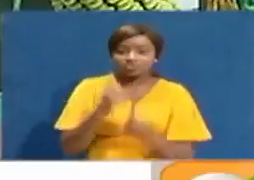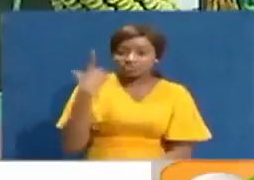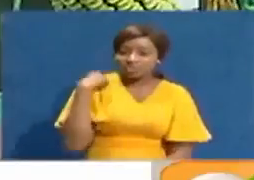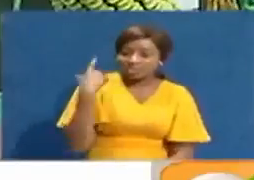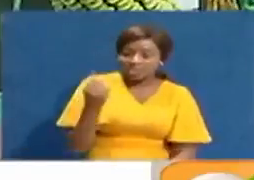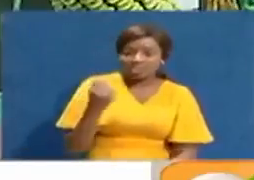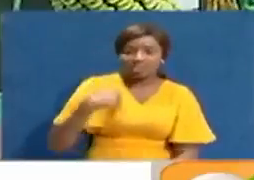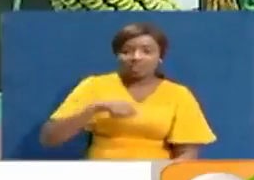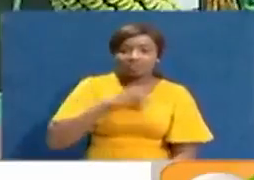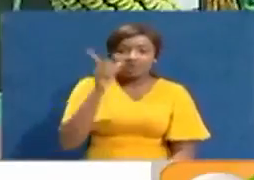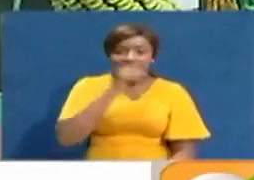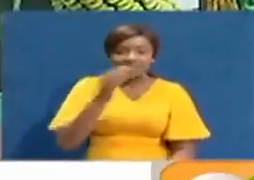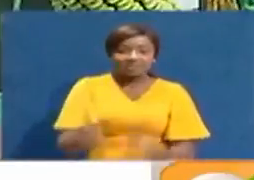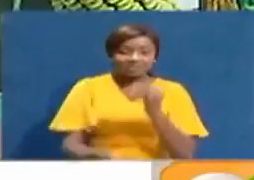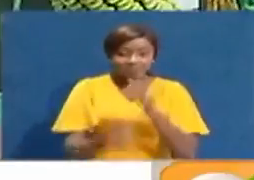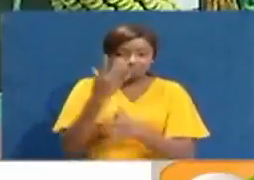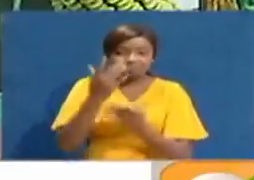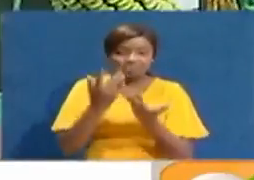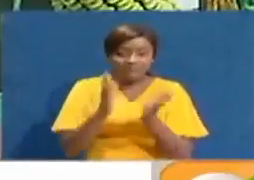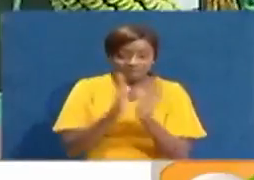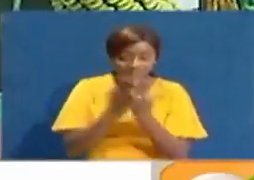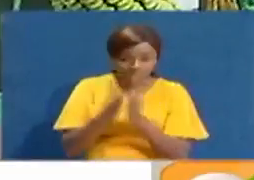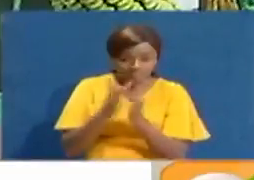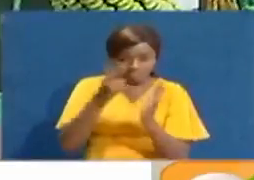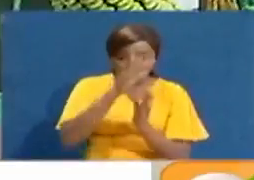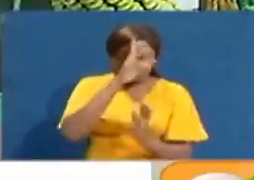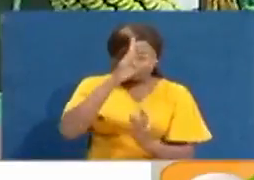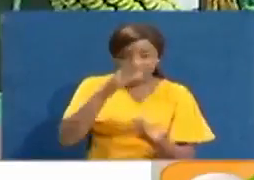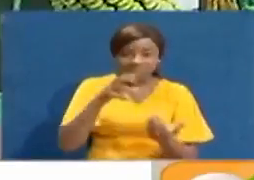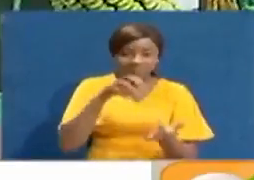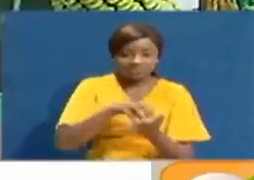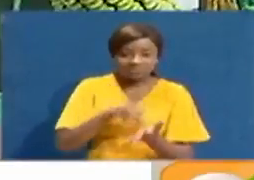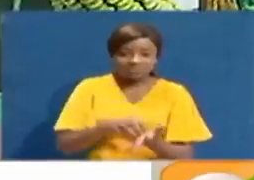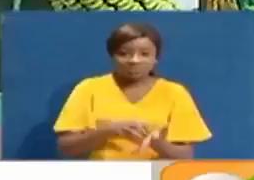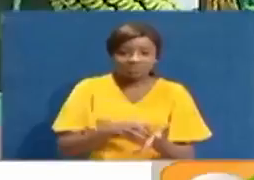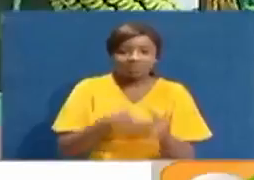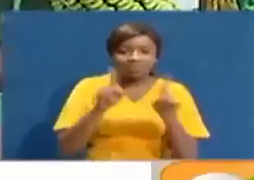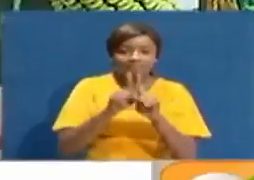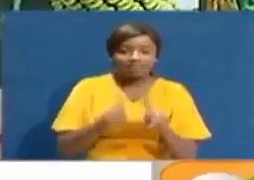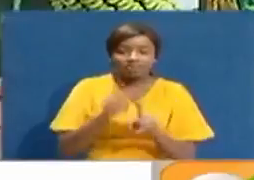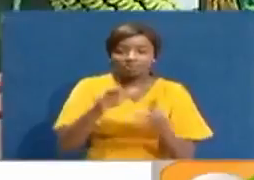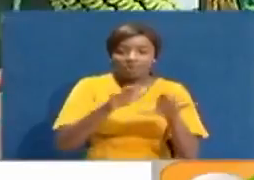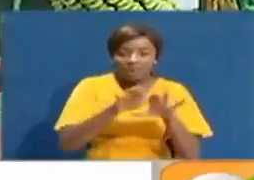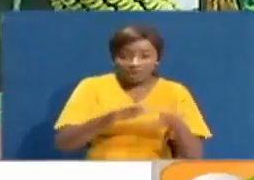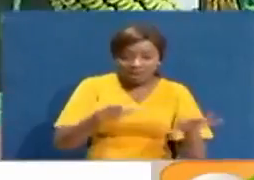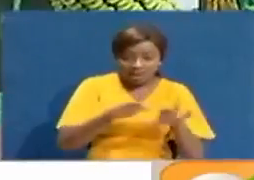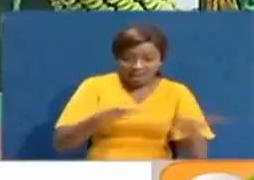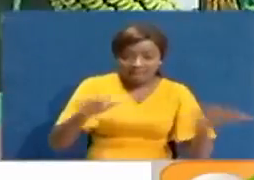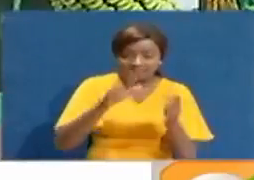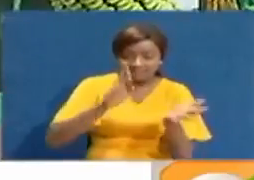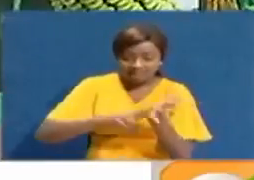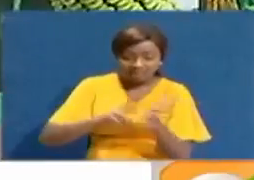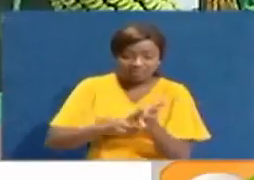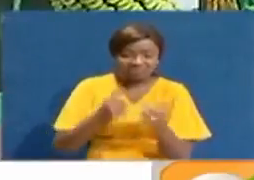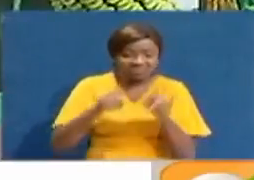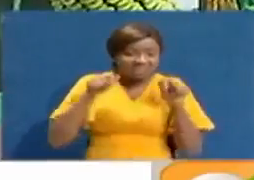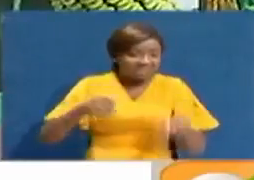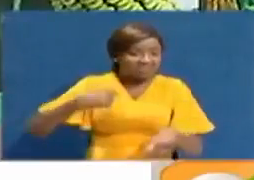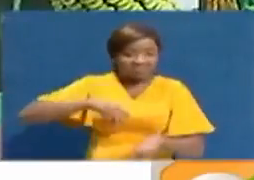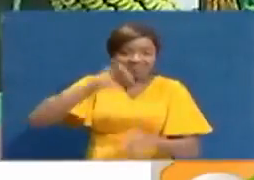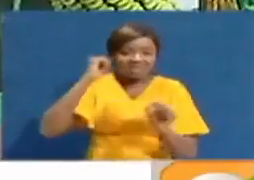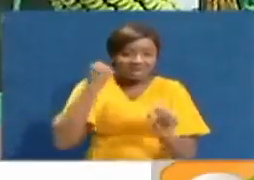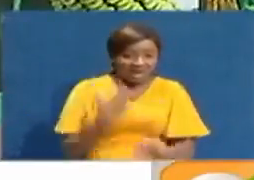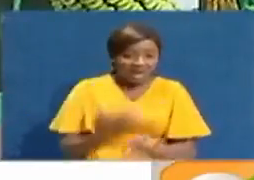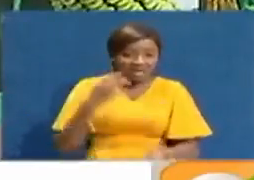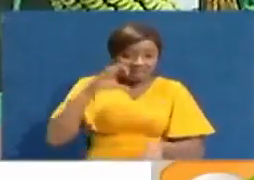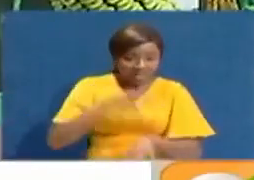launched a digital occurrence book at police stations, and we've also digitalized land records. But alas, we cannot find criminals